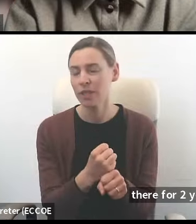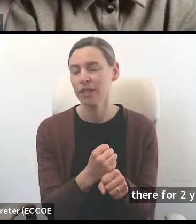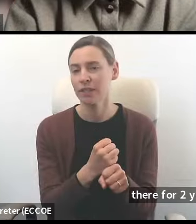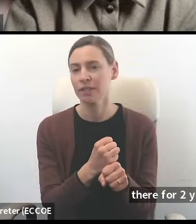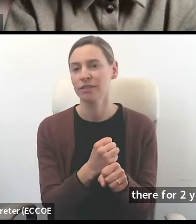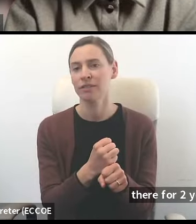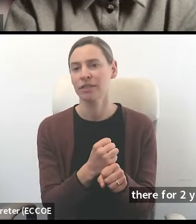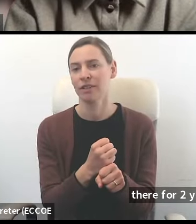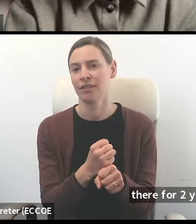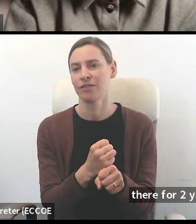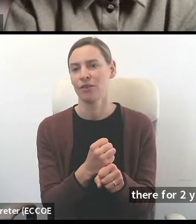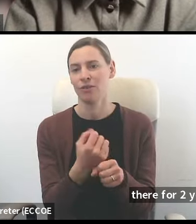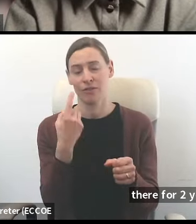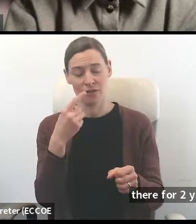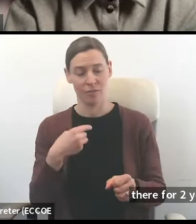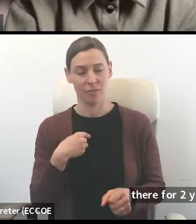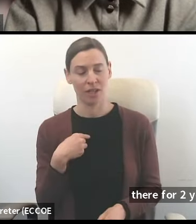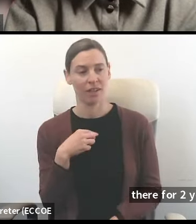image for me.